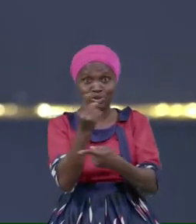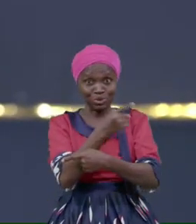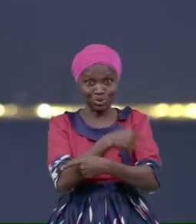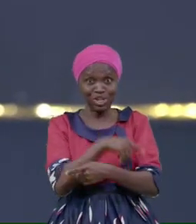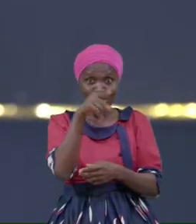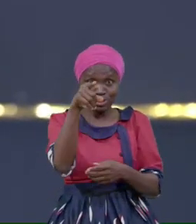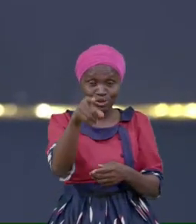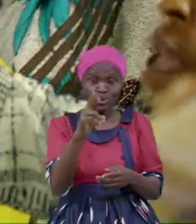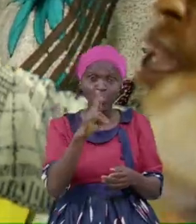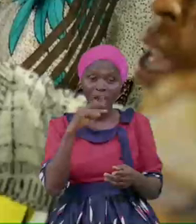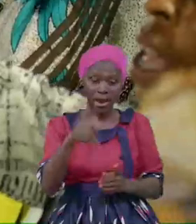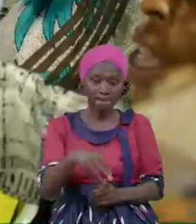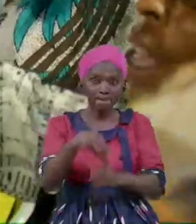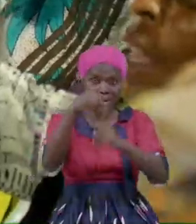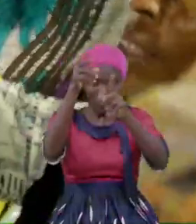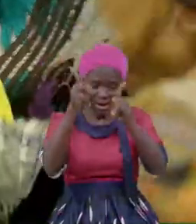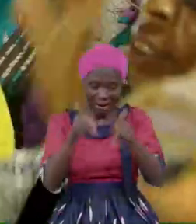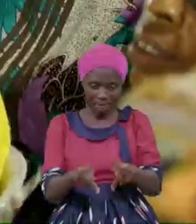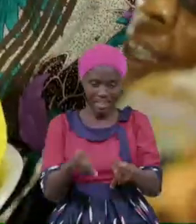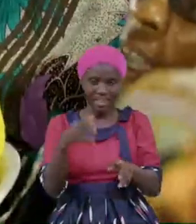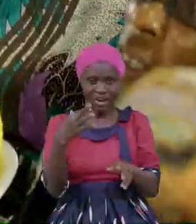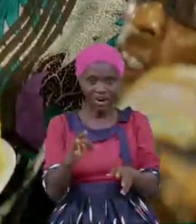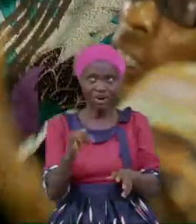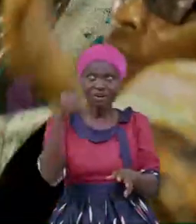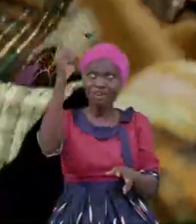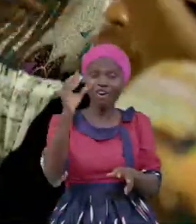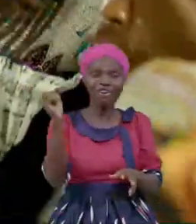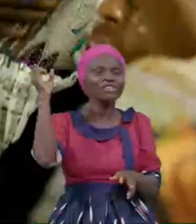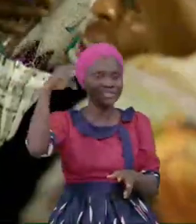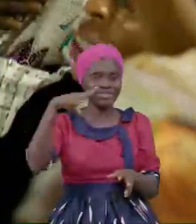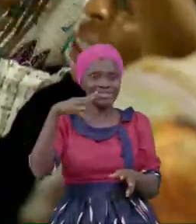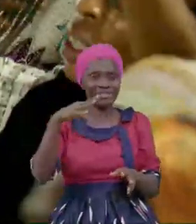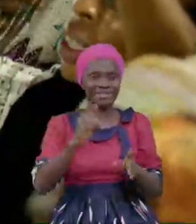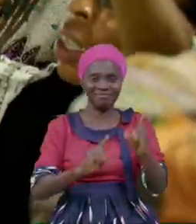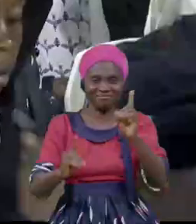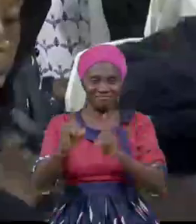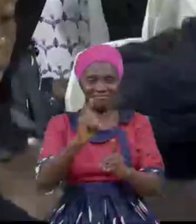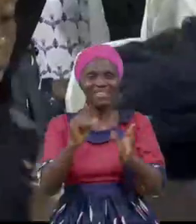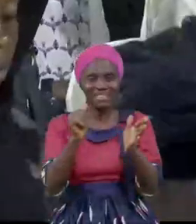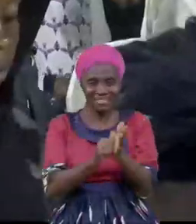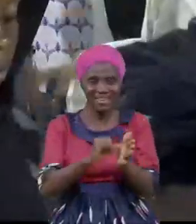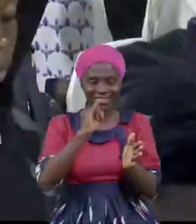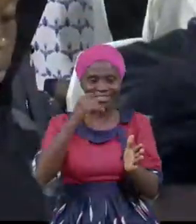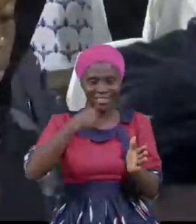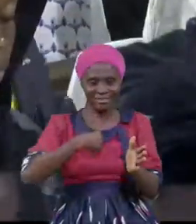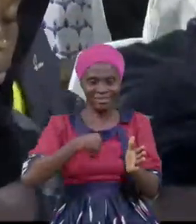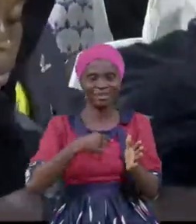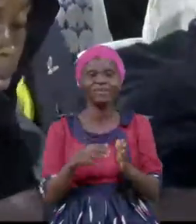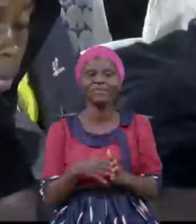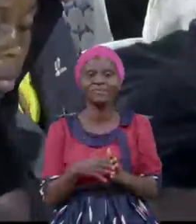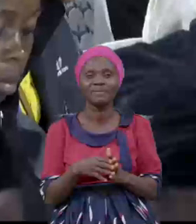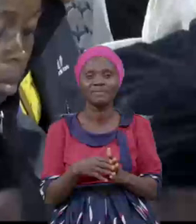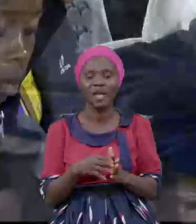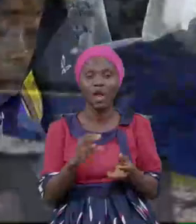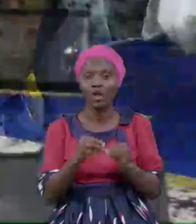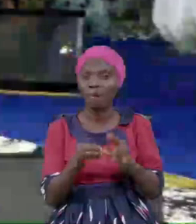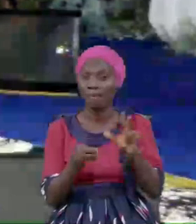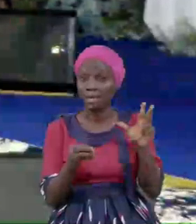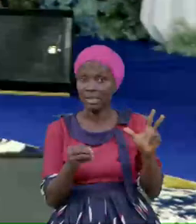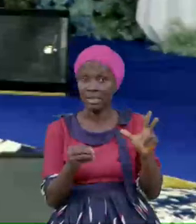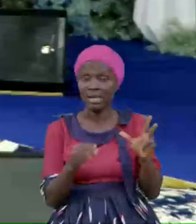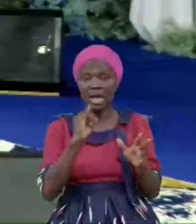grace. That's me. I say, that's me. Number three is the peculiar